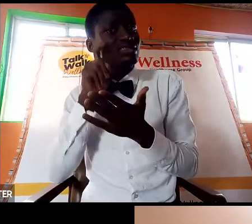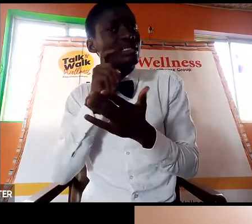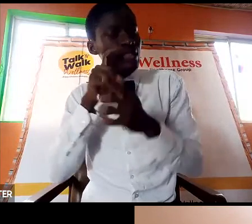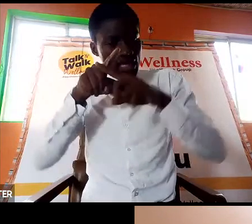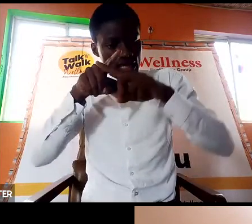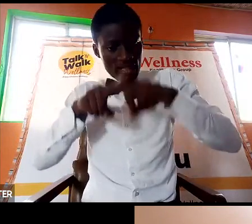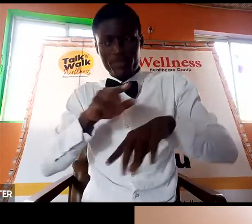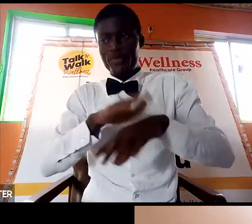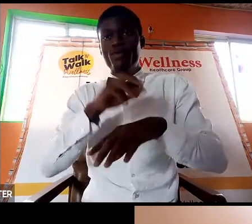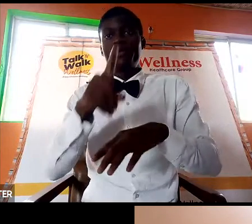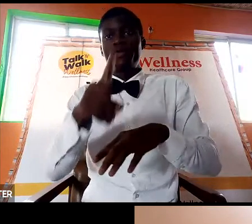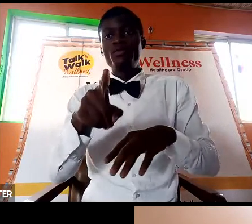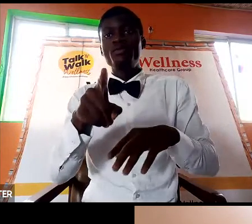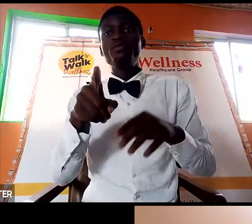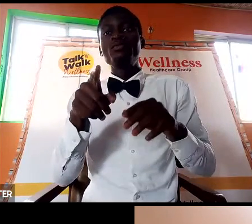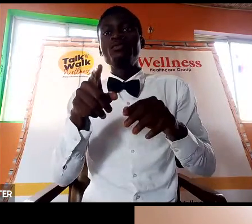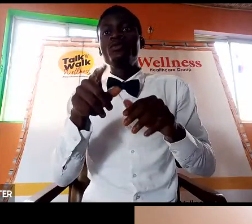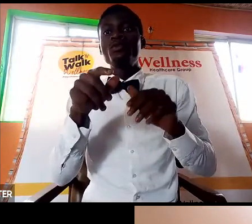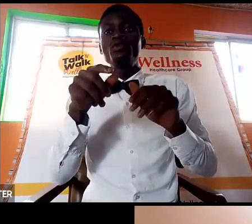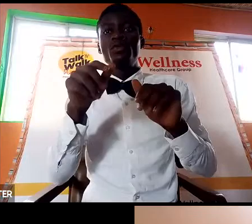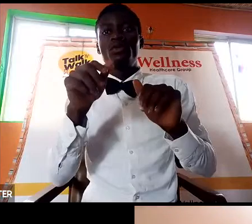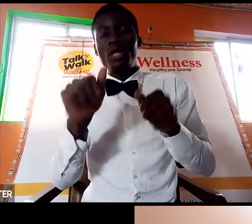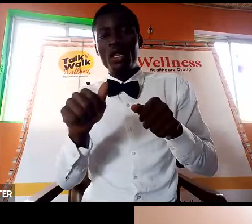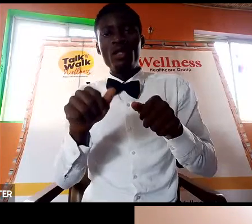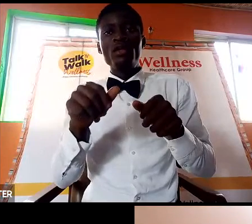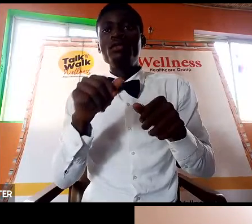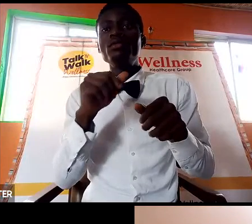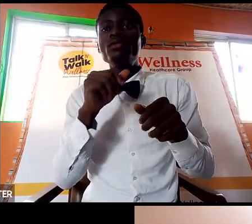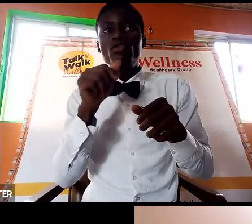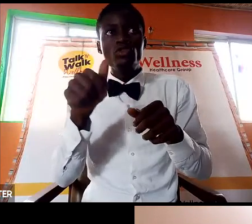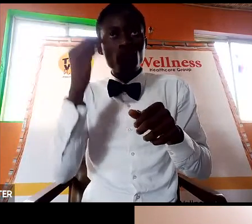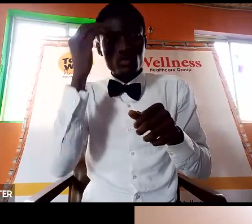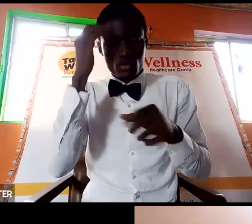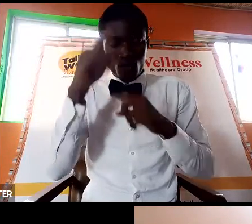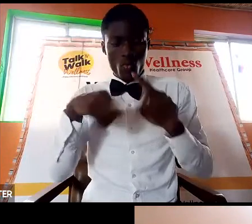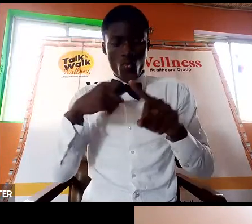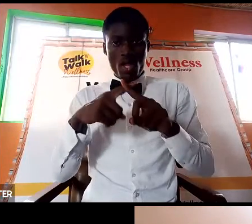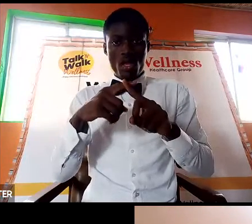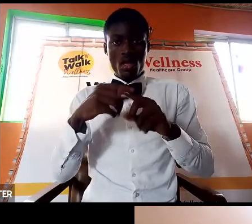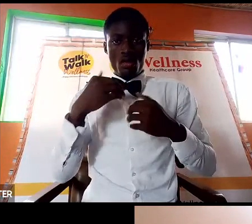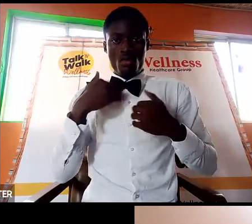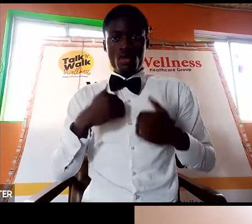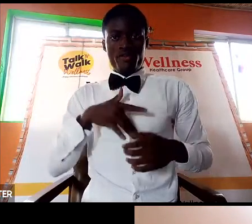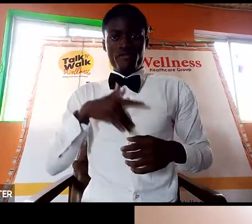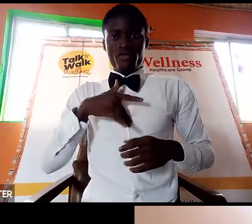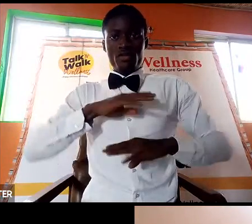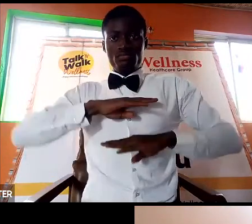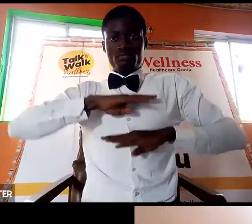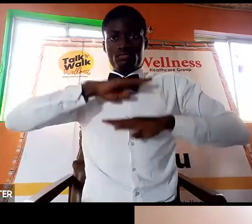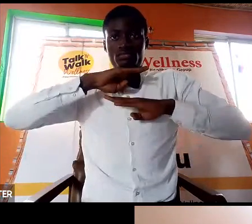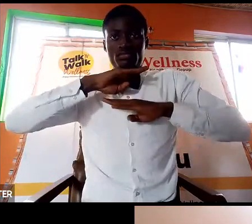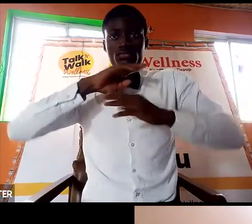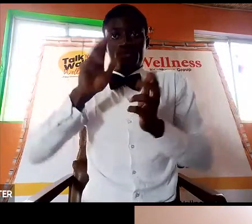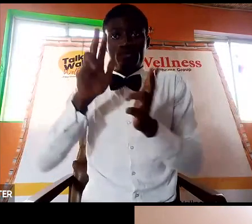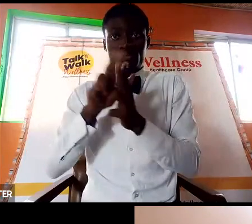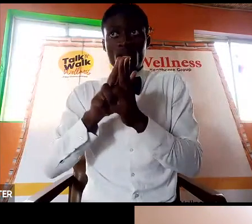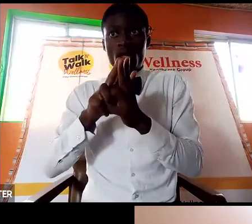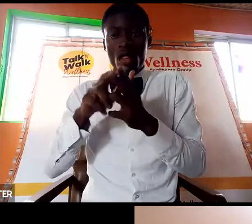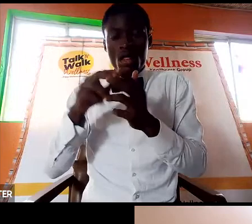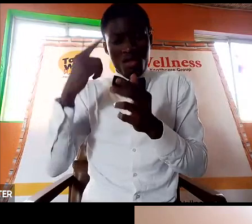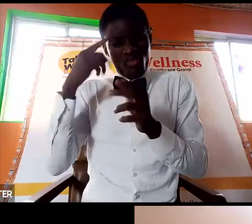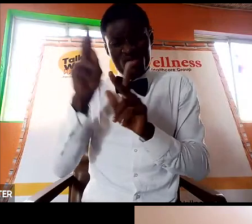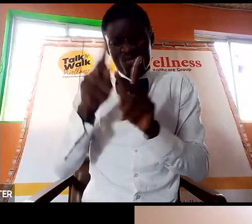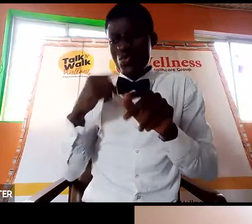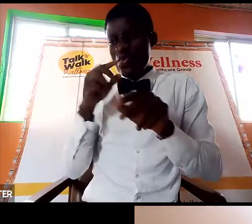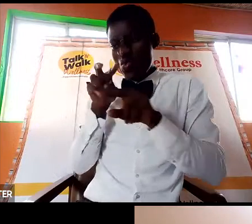read it in textbook, but you know when you're fulfilled. So for people looking at other relationships and reading textbooks